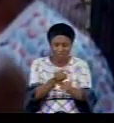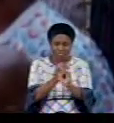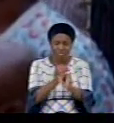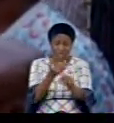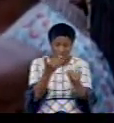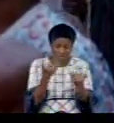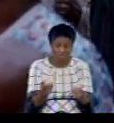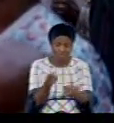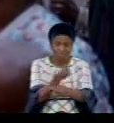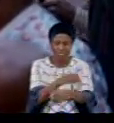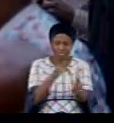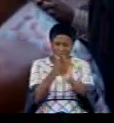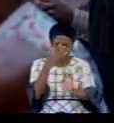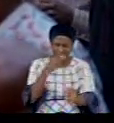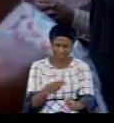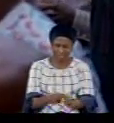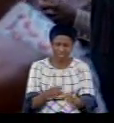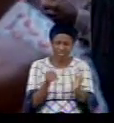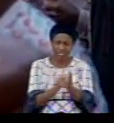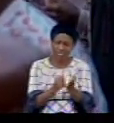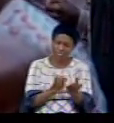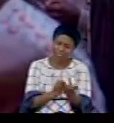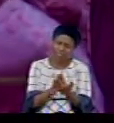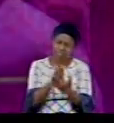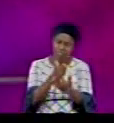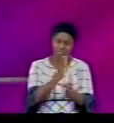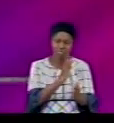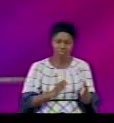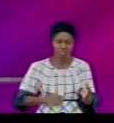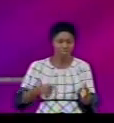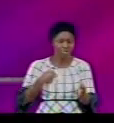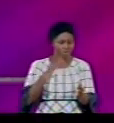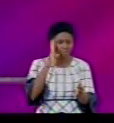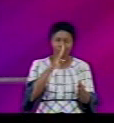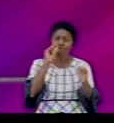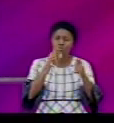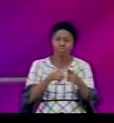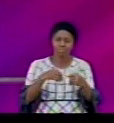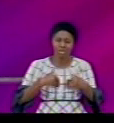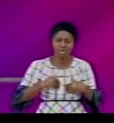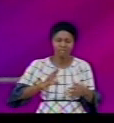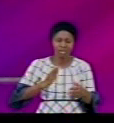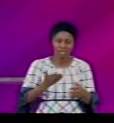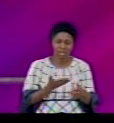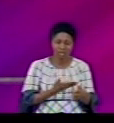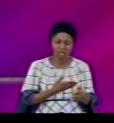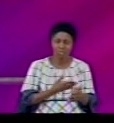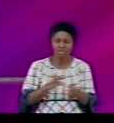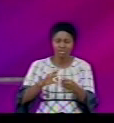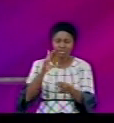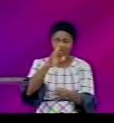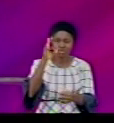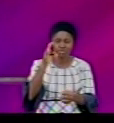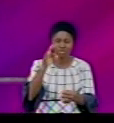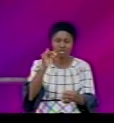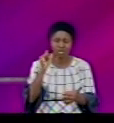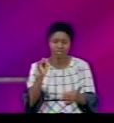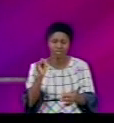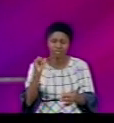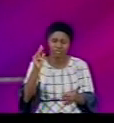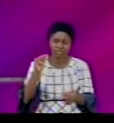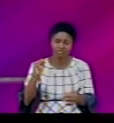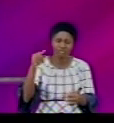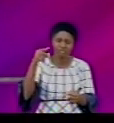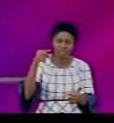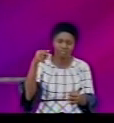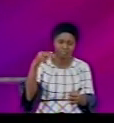name, that through Christ we'll be able to have both our spiritual inheritance, physical inheritance, ministerial inheritance in all